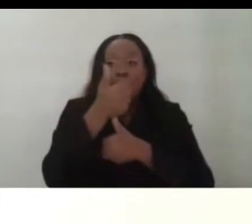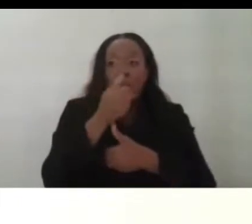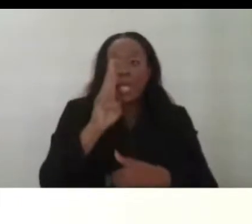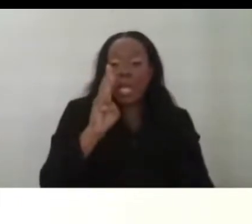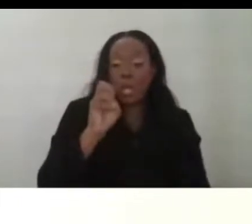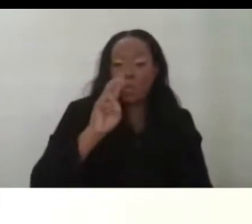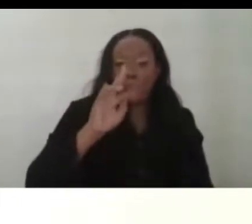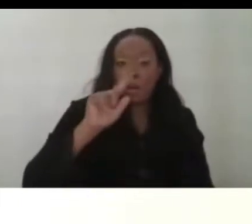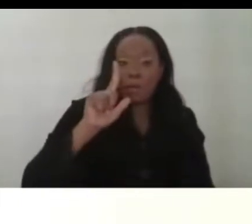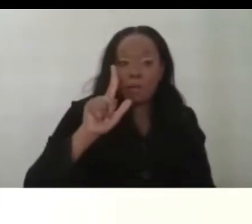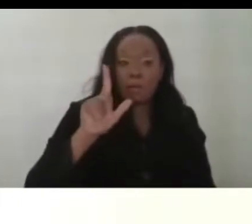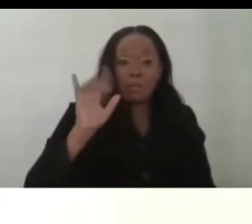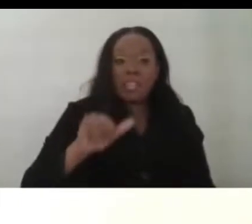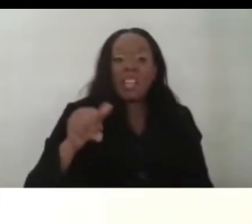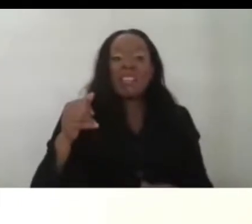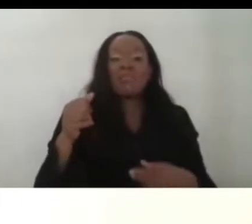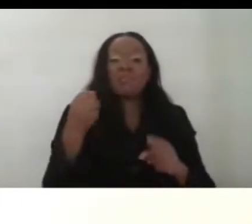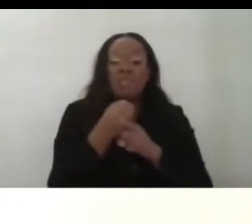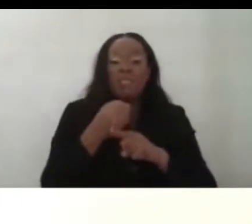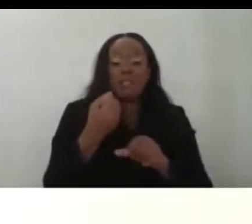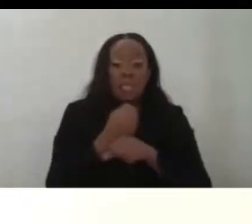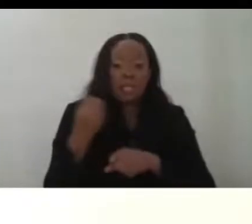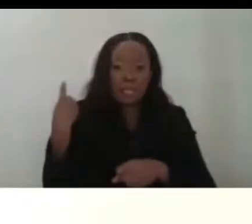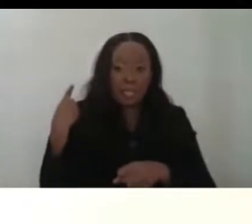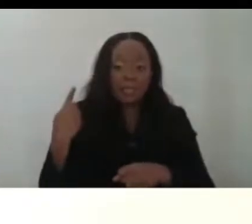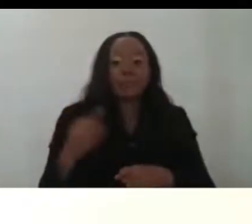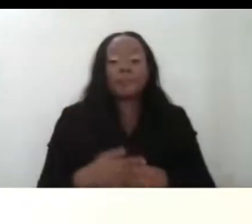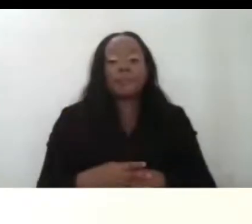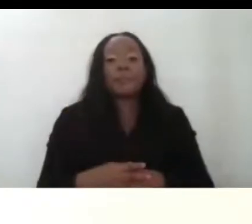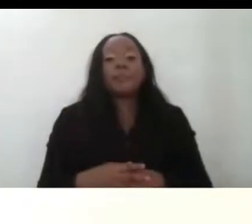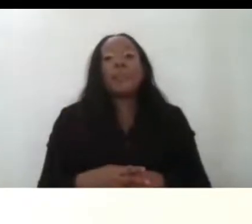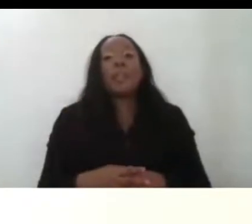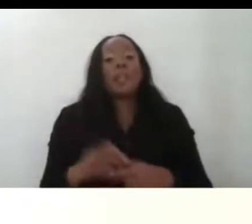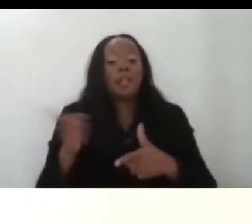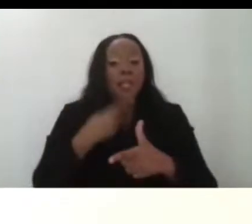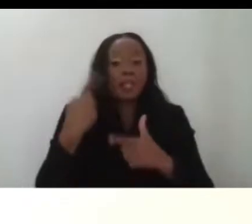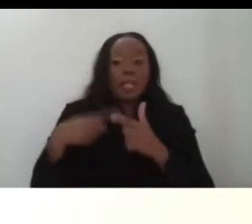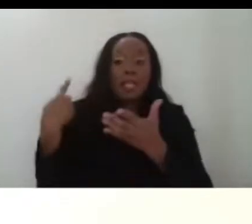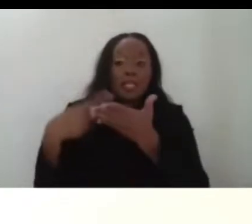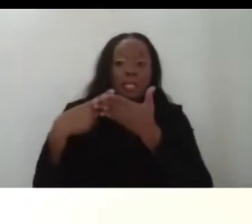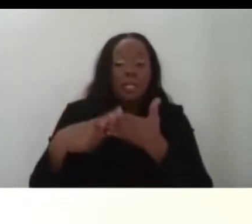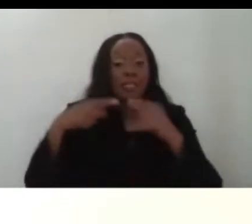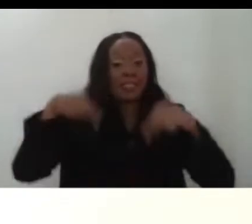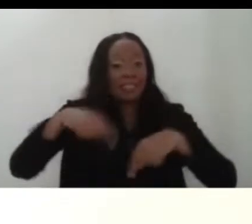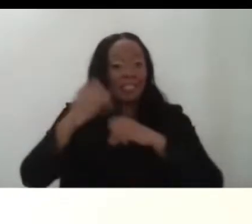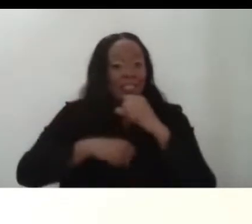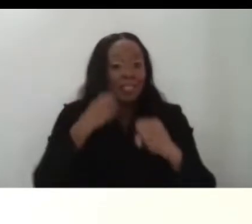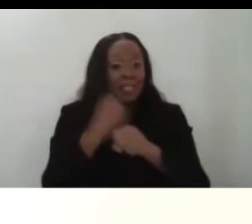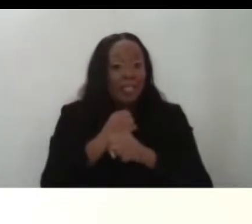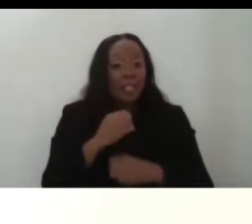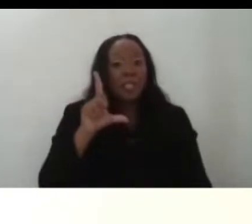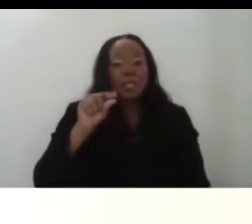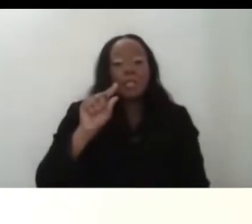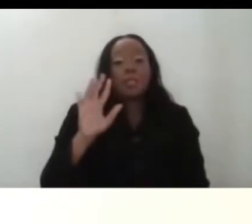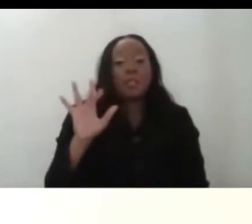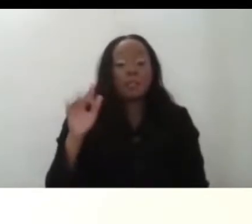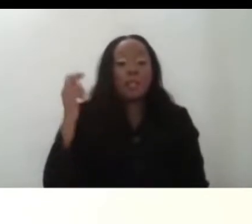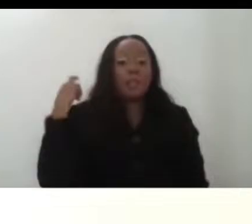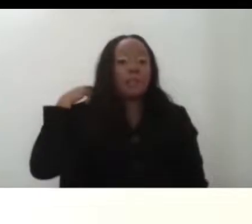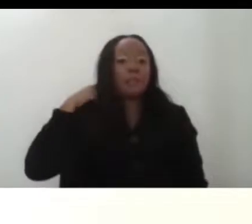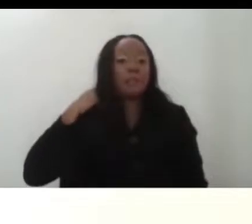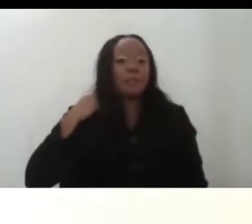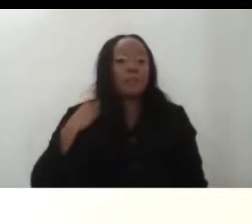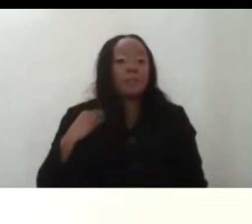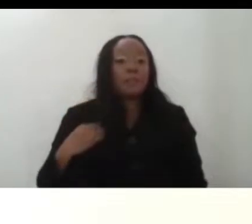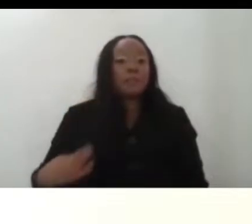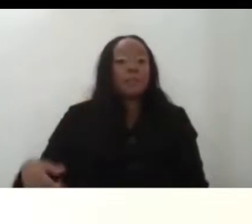year. And then we're going to jump right into the 2025 hurricane season prognosis. Then I have a quick look at the 2025